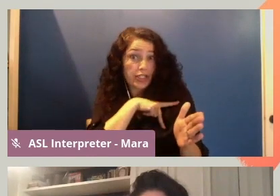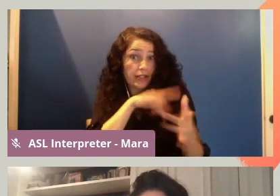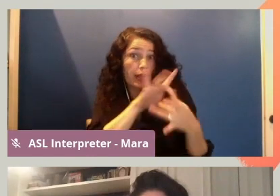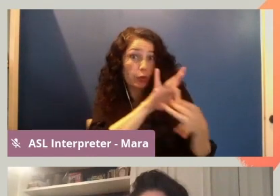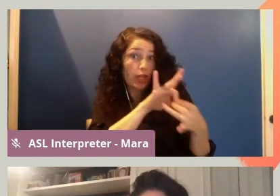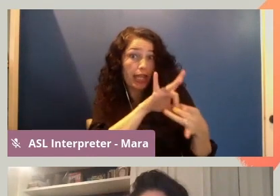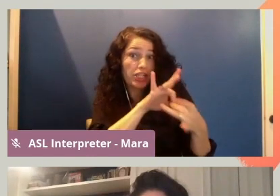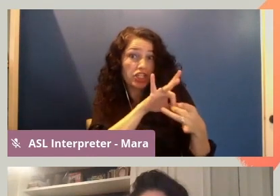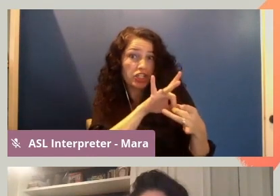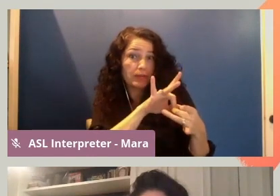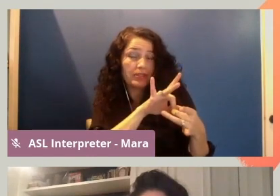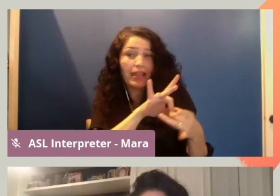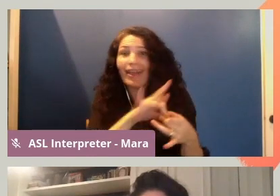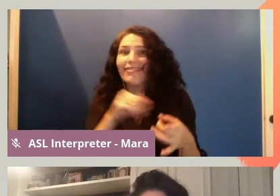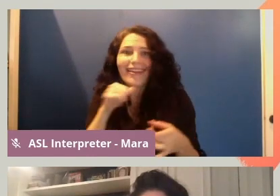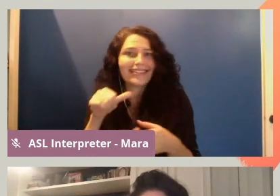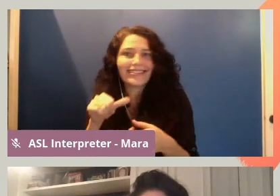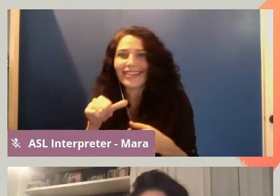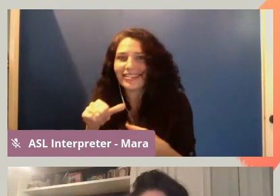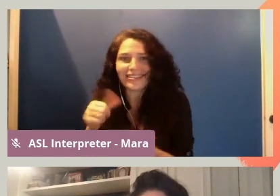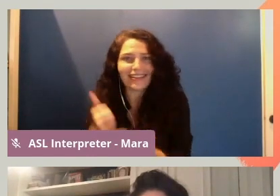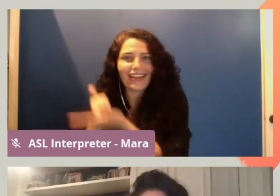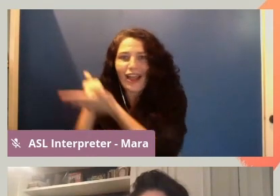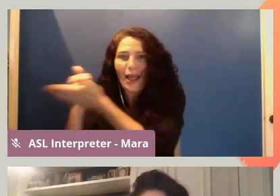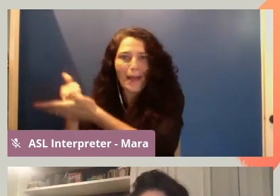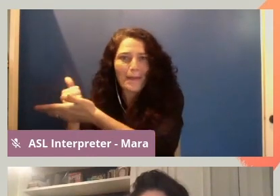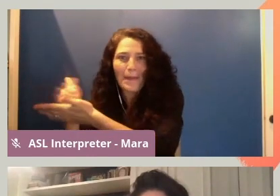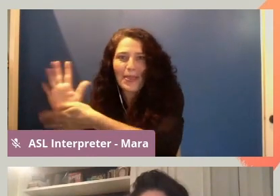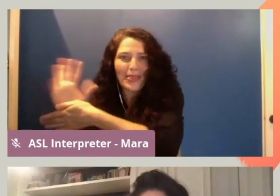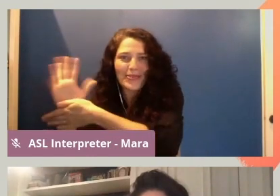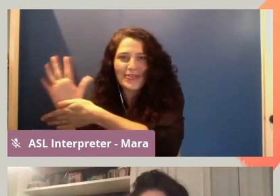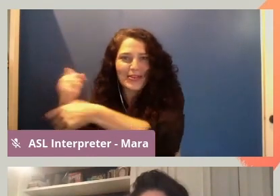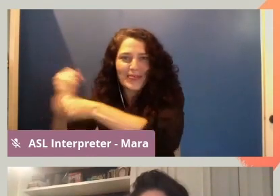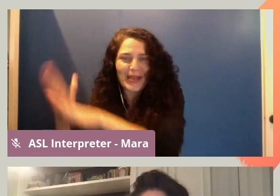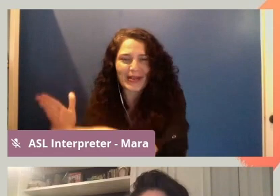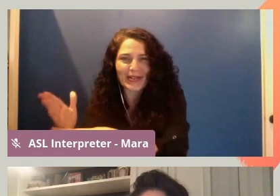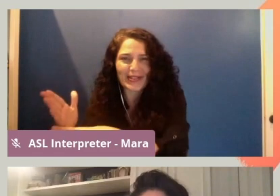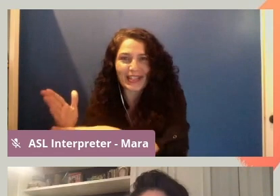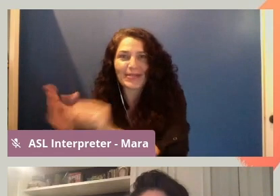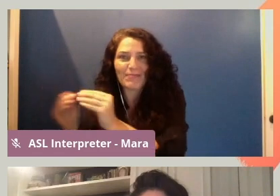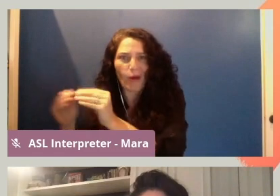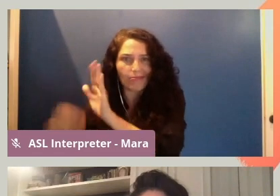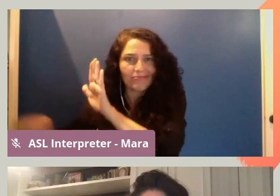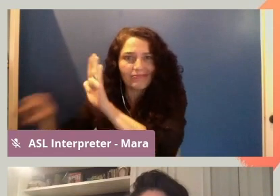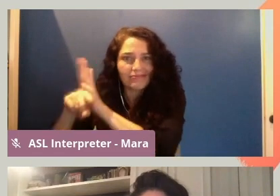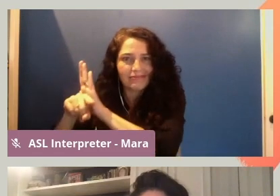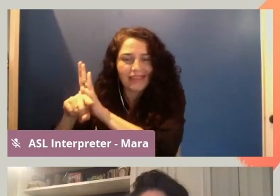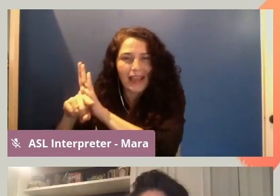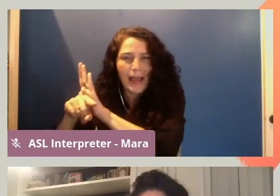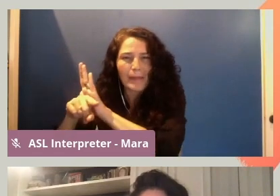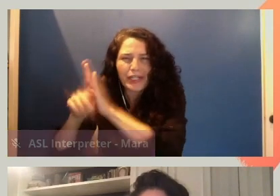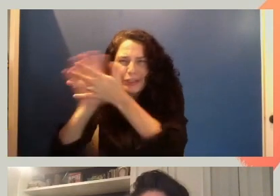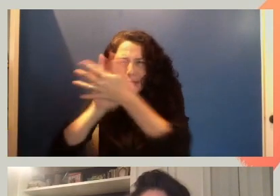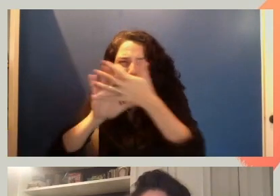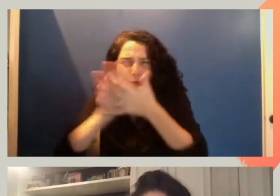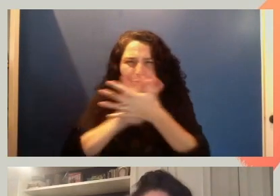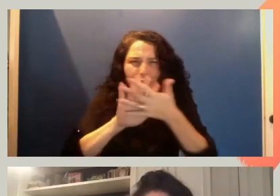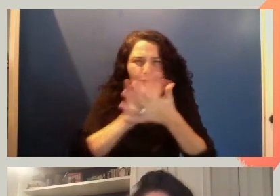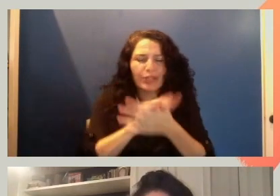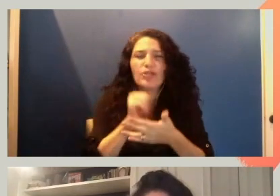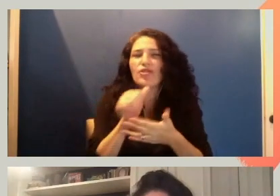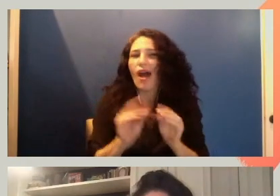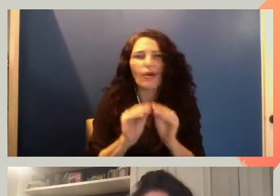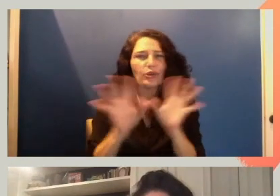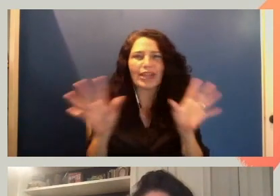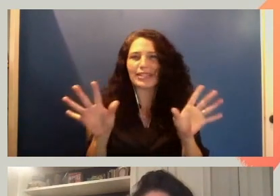disadvantage of the filmmakers. But there's no transparency around what those things really are.